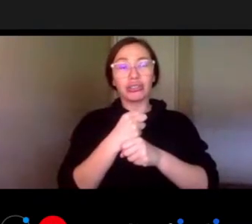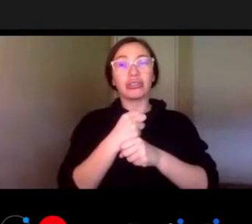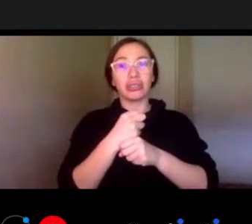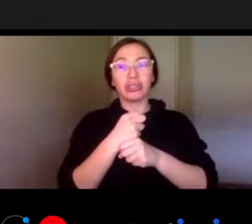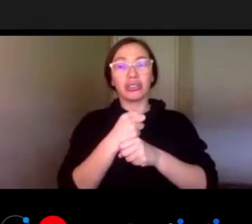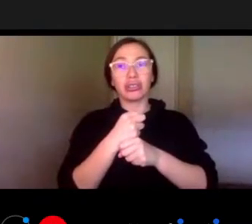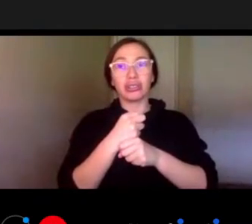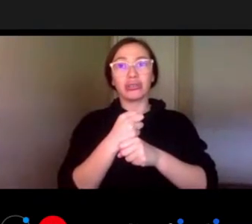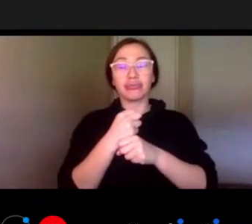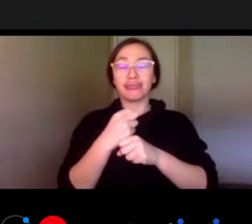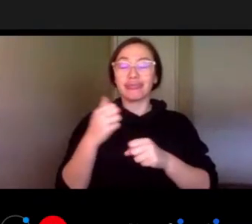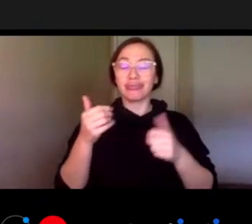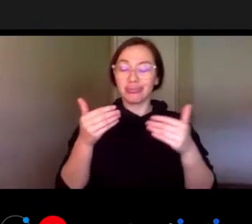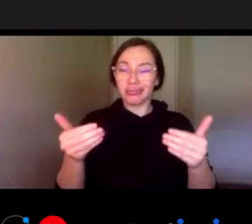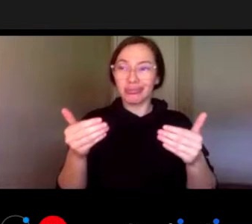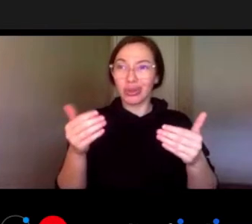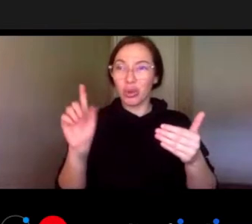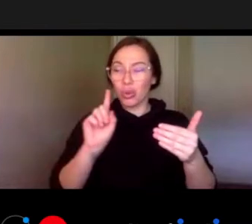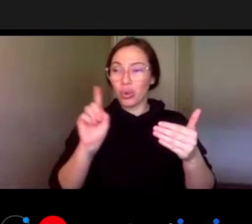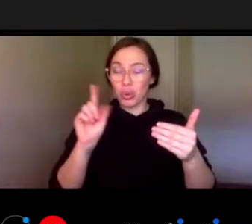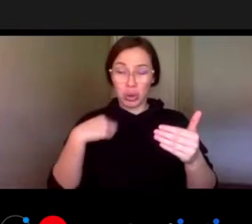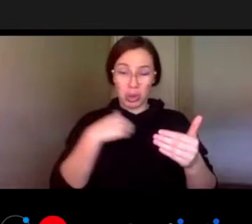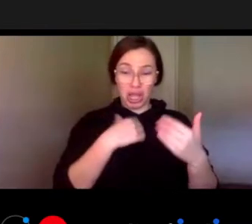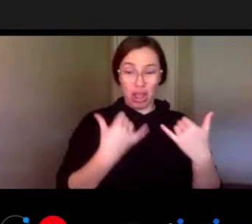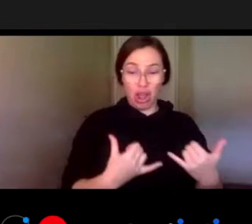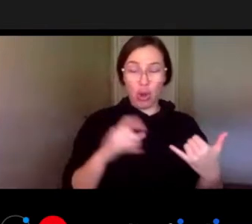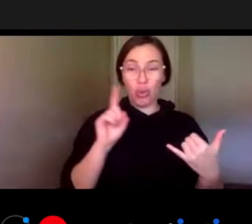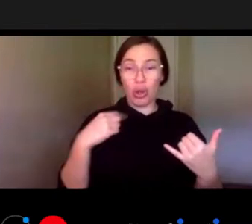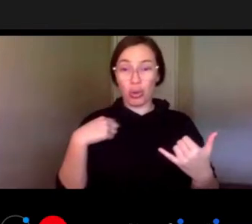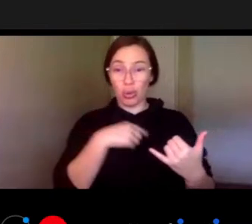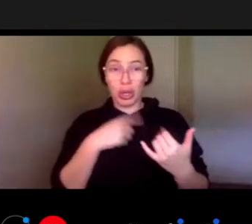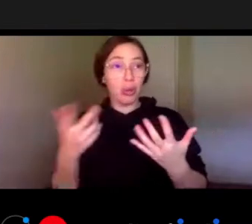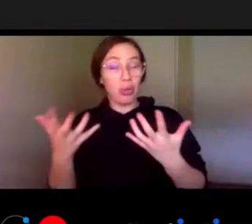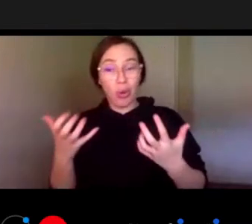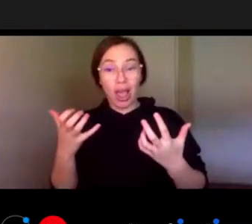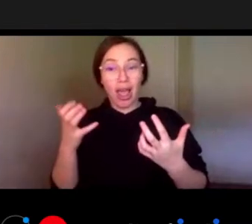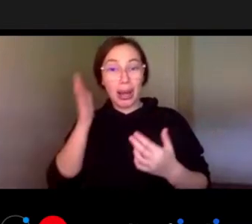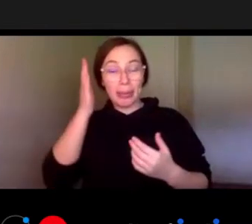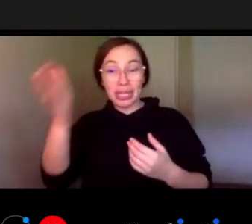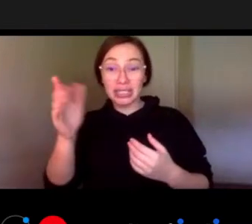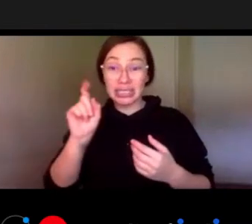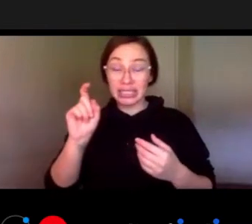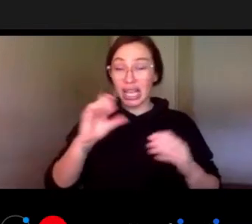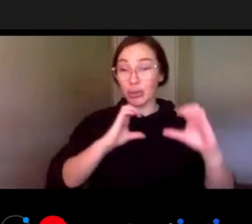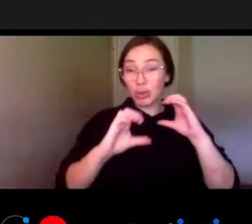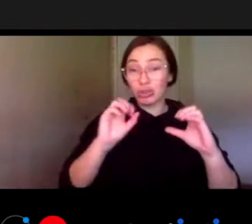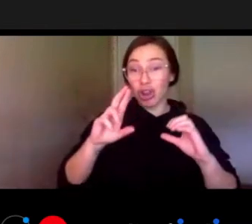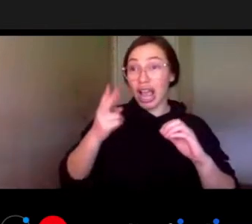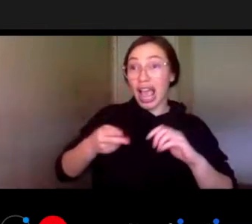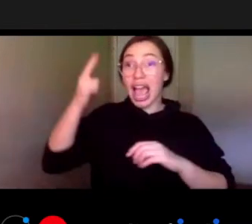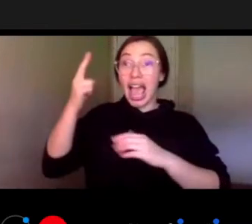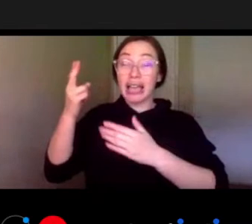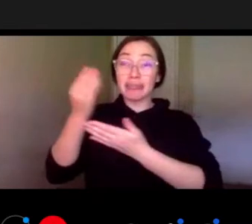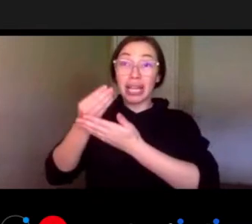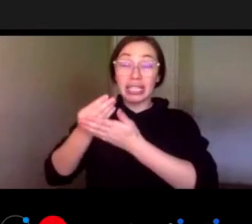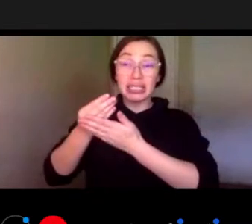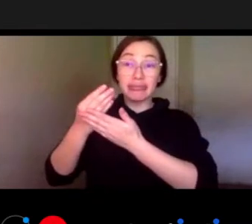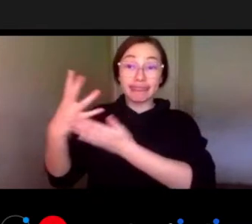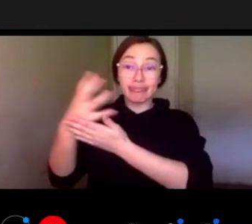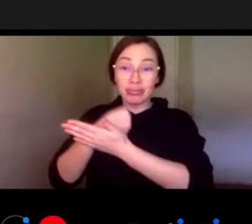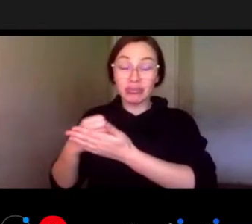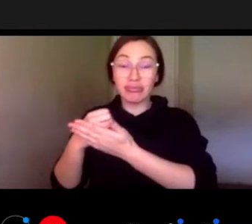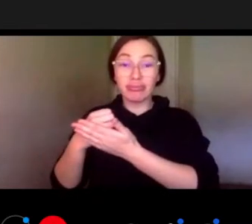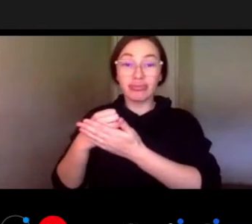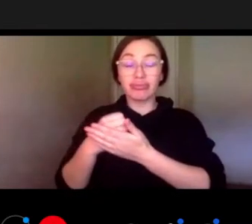this between where we are and where we want to be? Is it in communication? Is it in that high wage earning or living wage earning? Also,